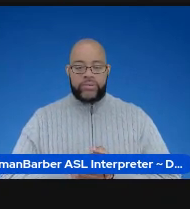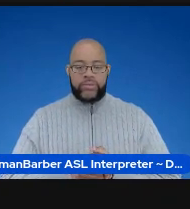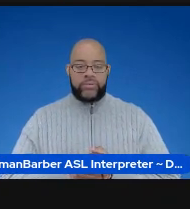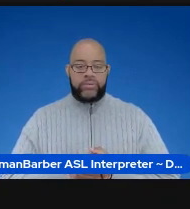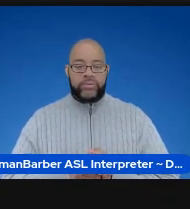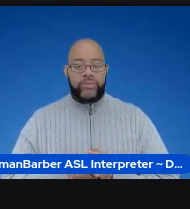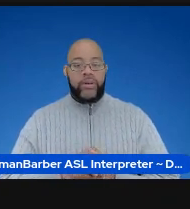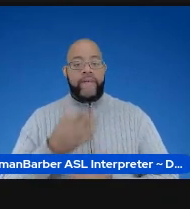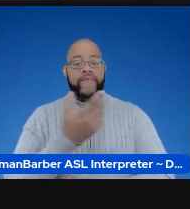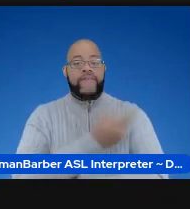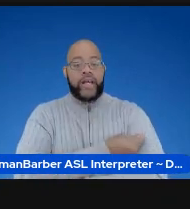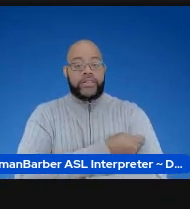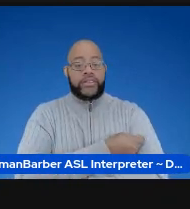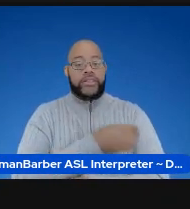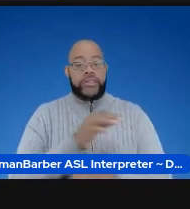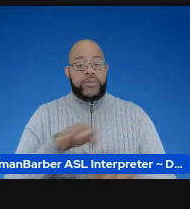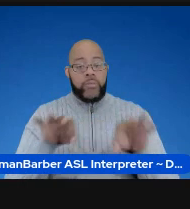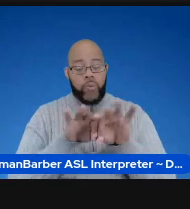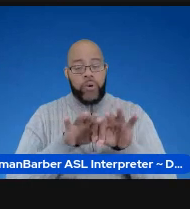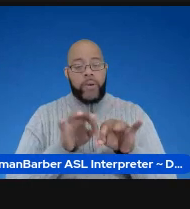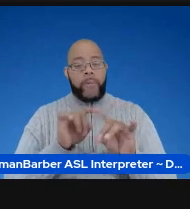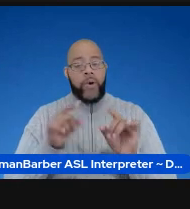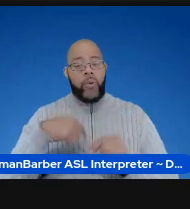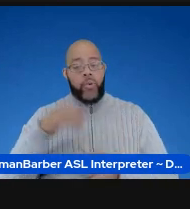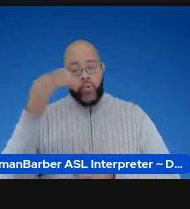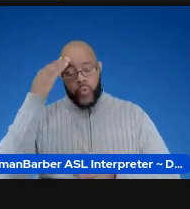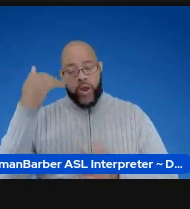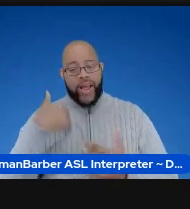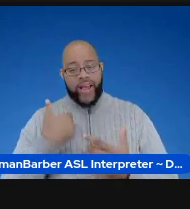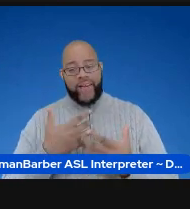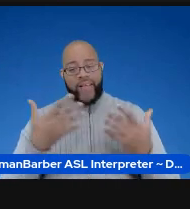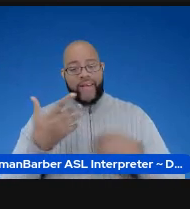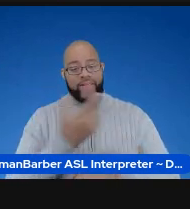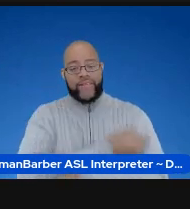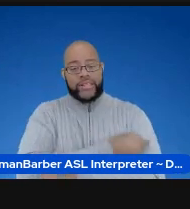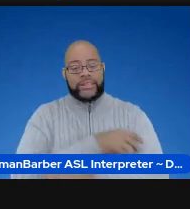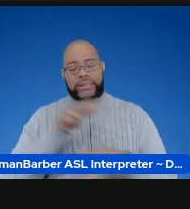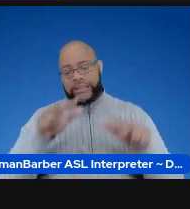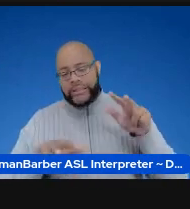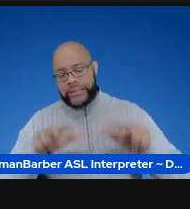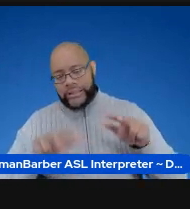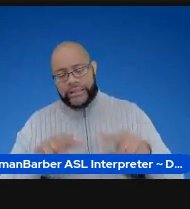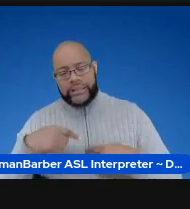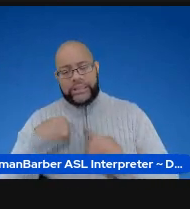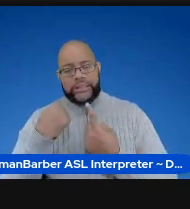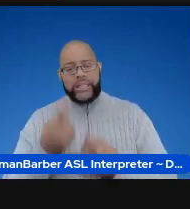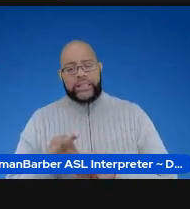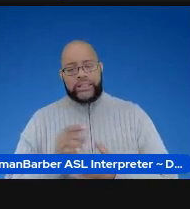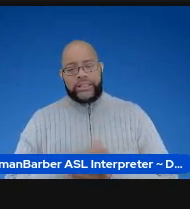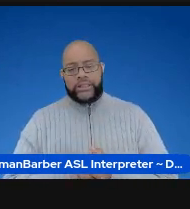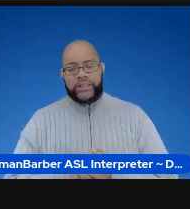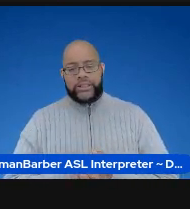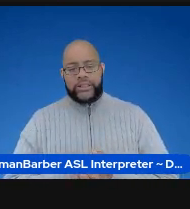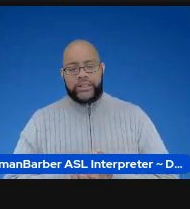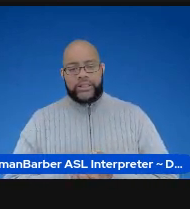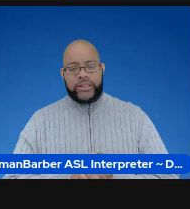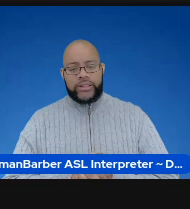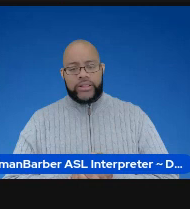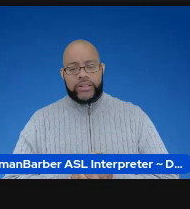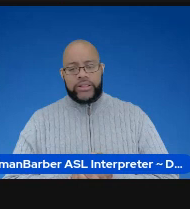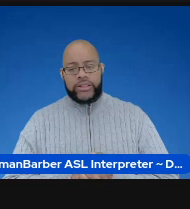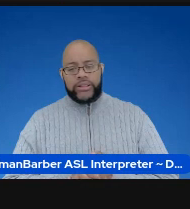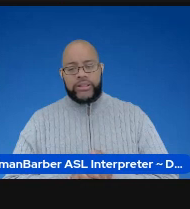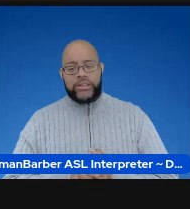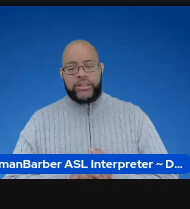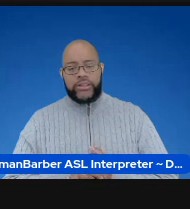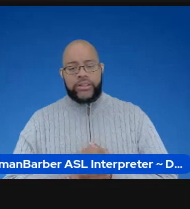Vaccine is important, although we know there has been vaccine hesitant since it's before